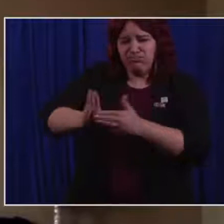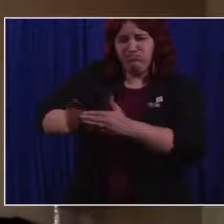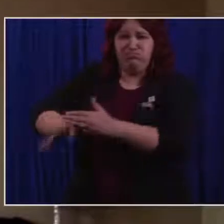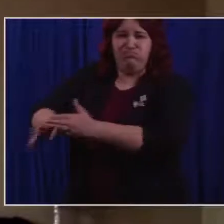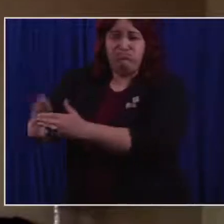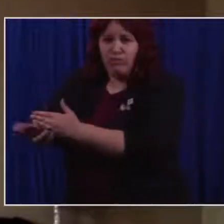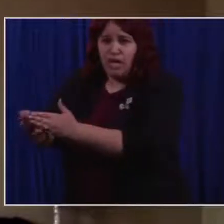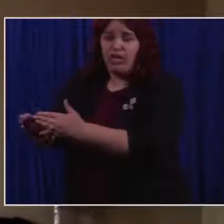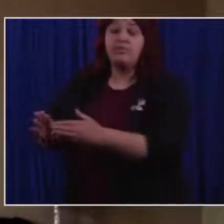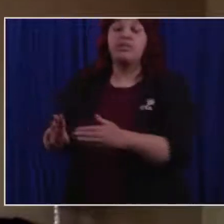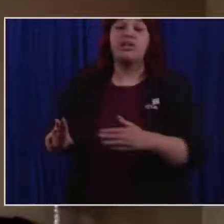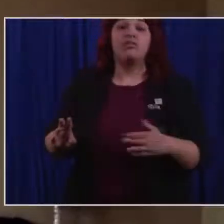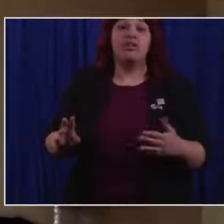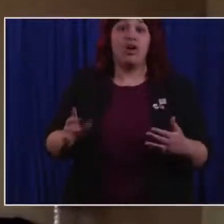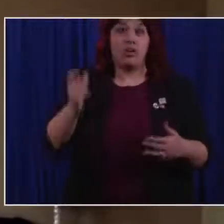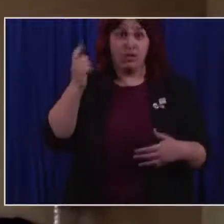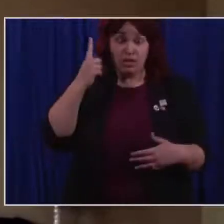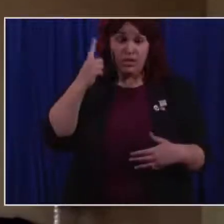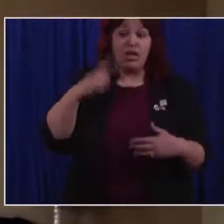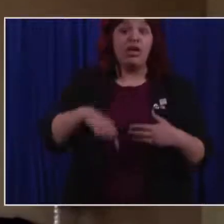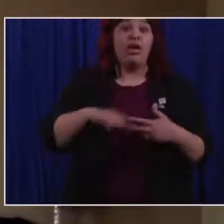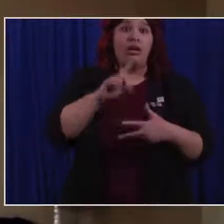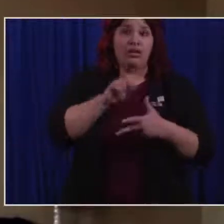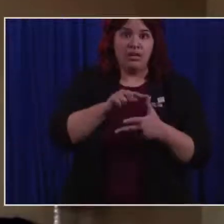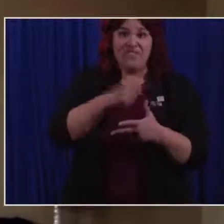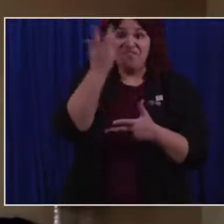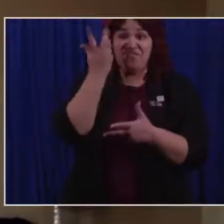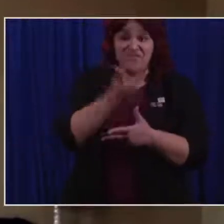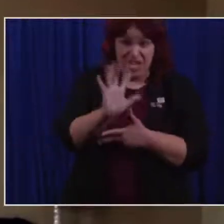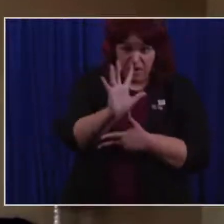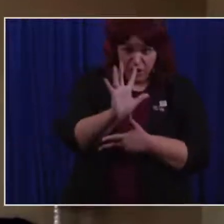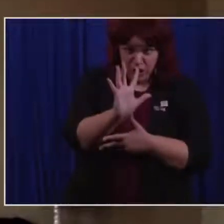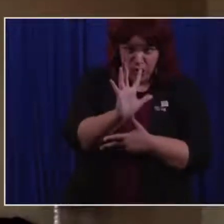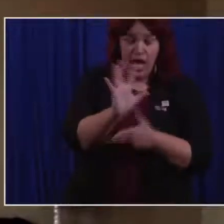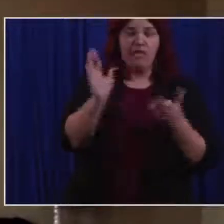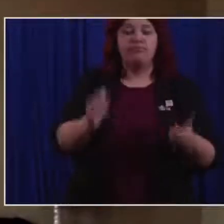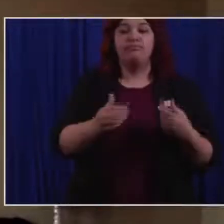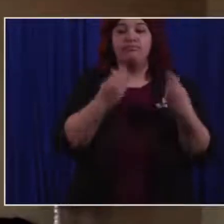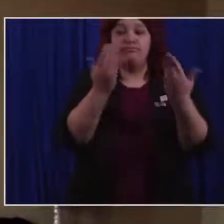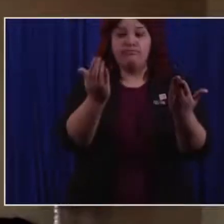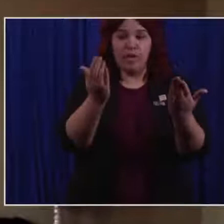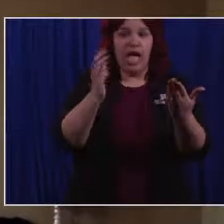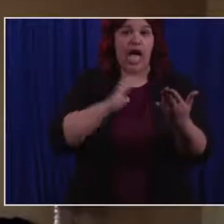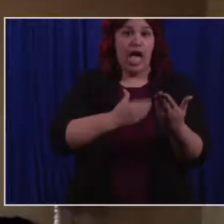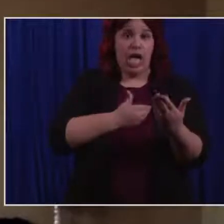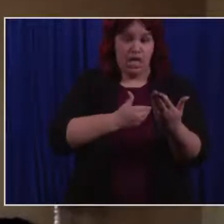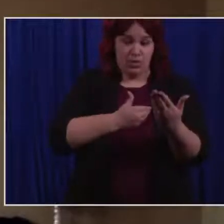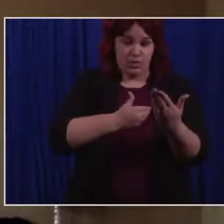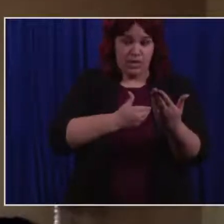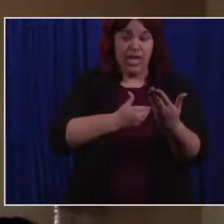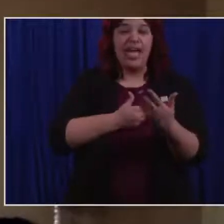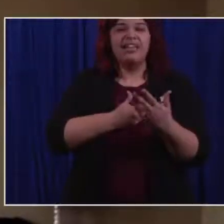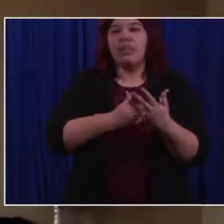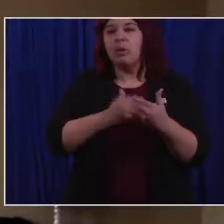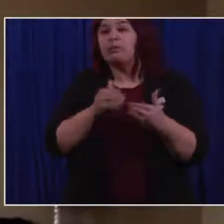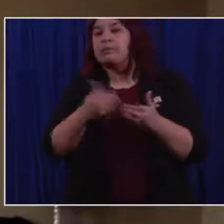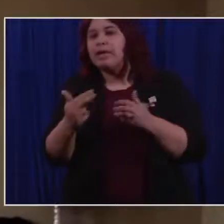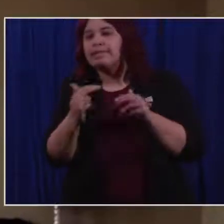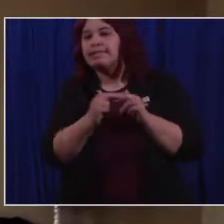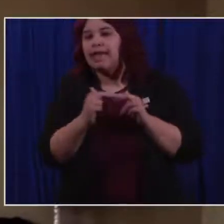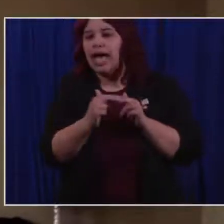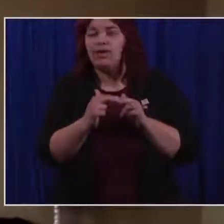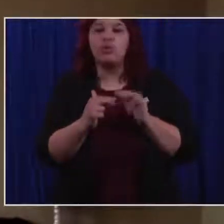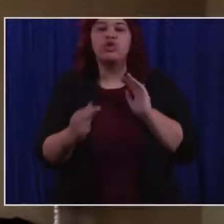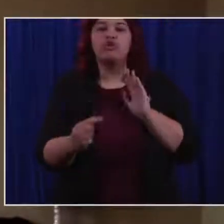actually completed our first set of recommendations and delivered those. The next slide I want to take you through will actually show you some of the